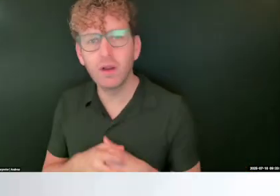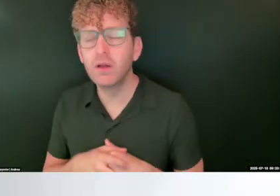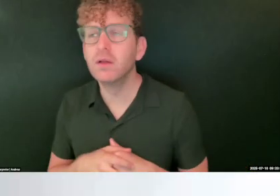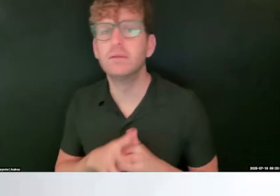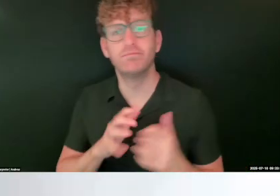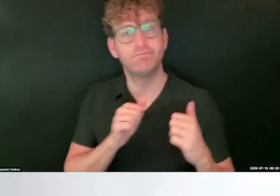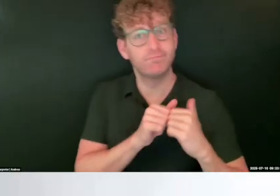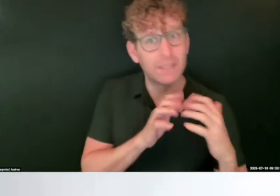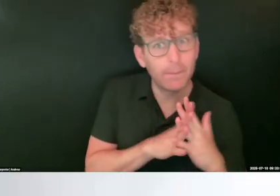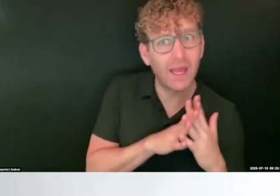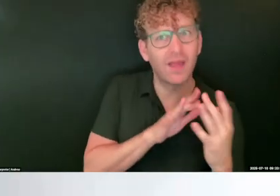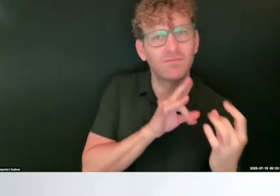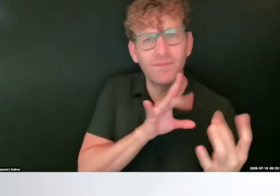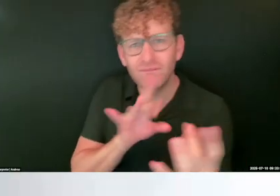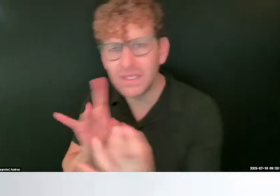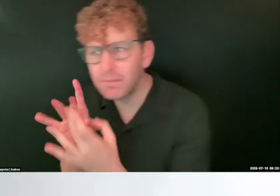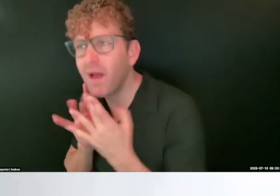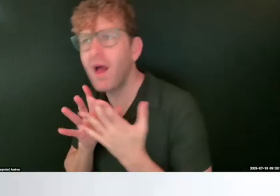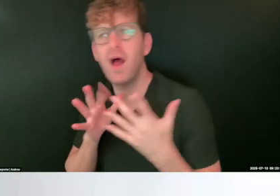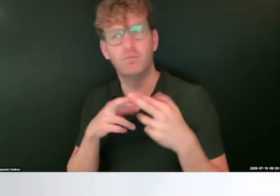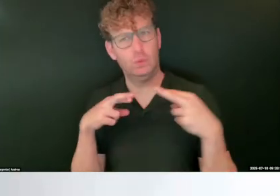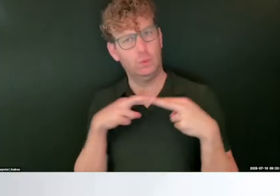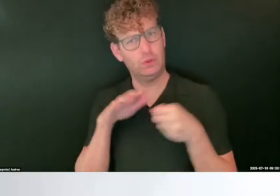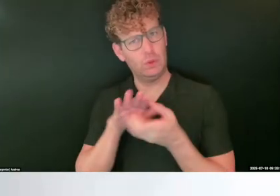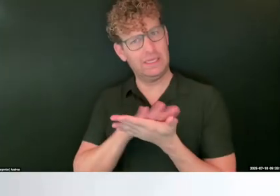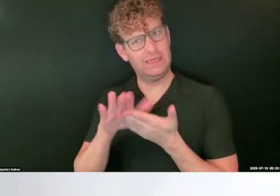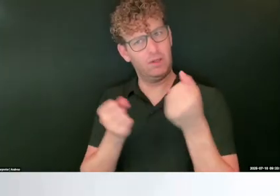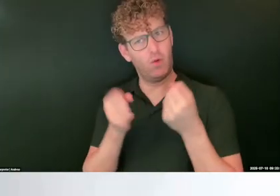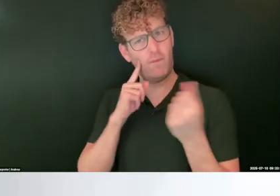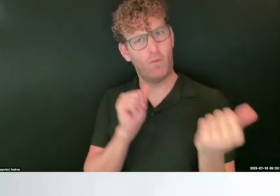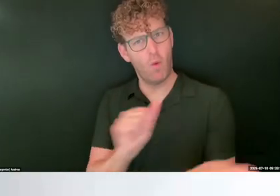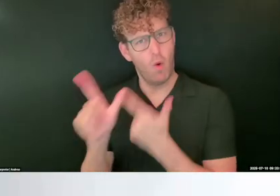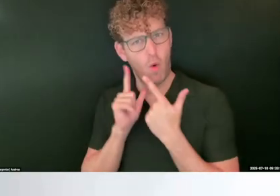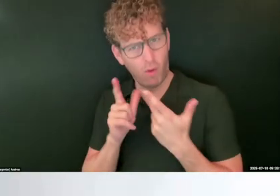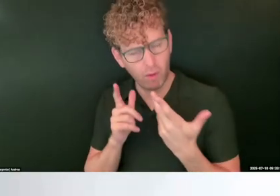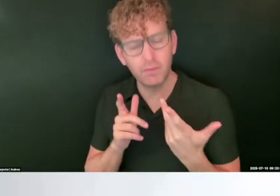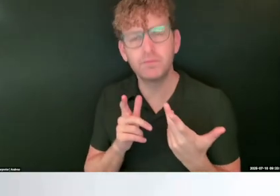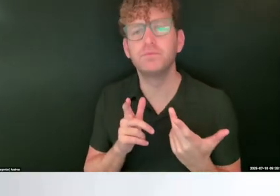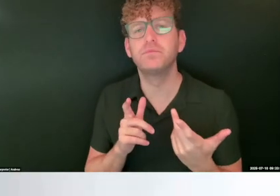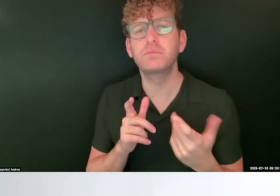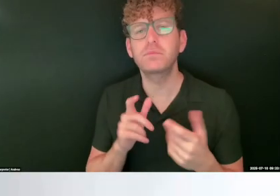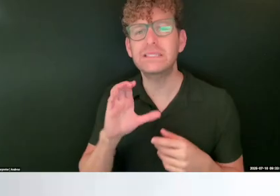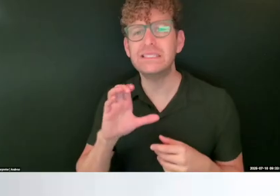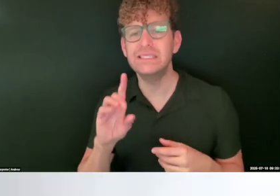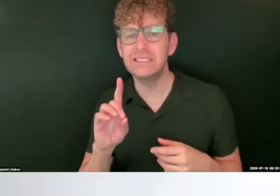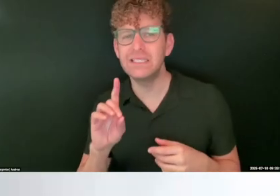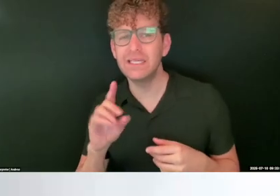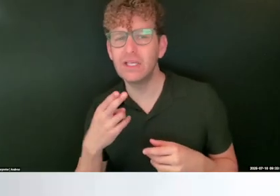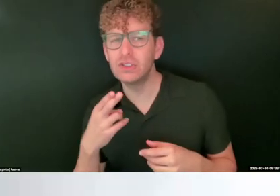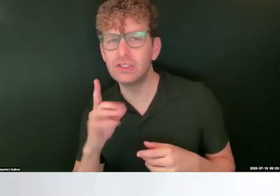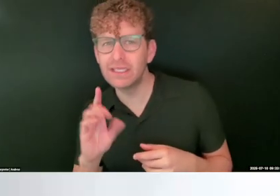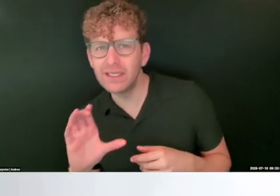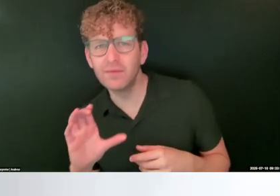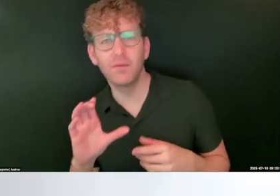administrators, CHDC, which is the administrator for DCAP, and other stakeholders, it was determined that alignment